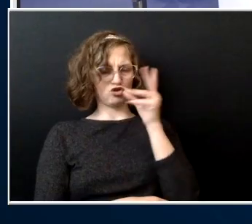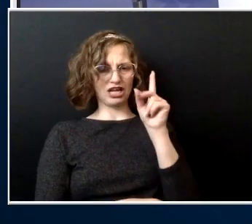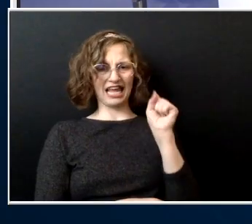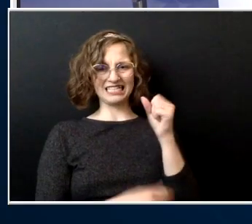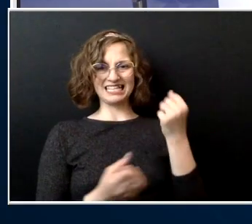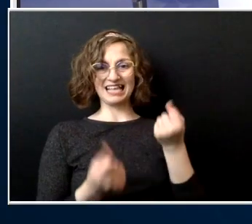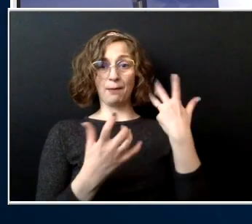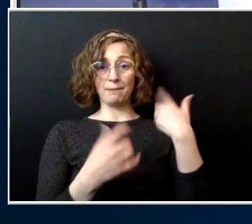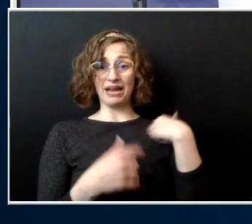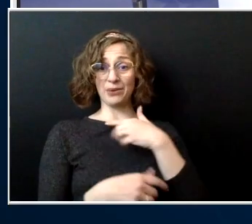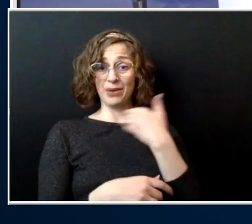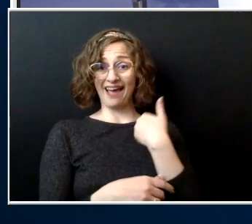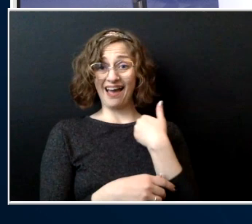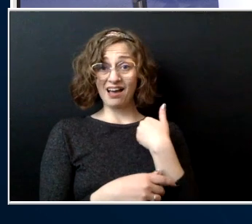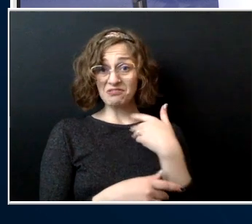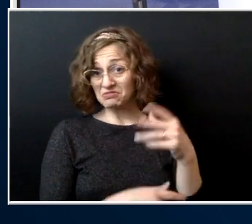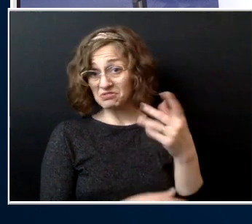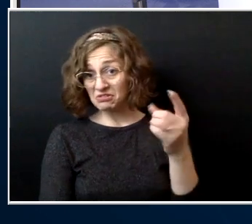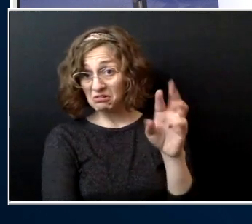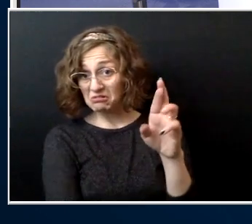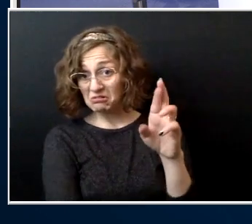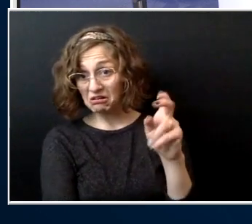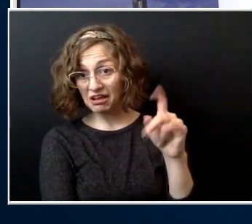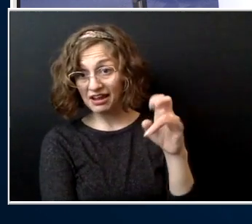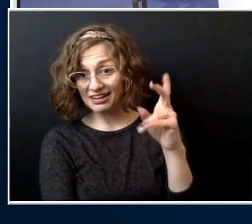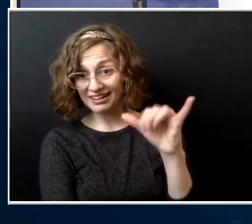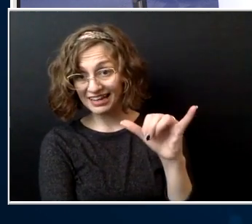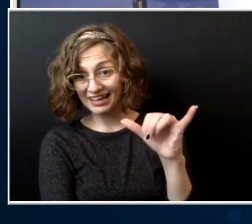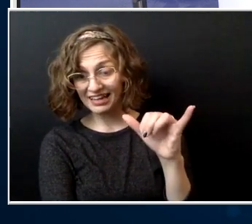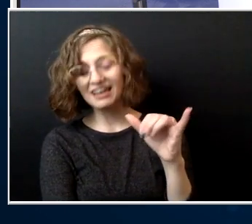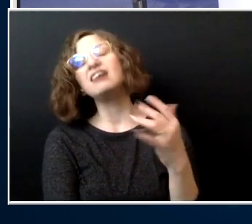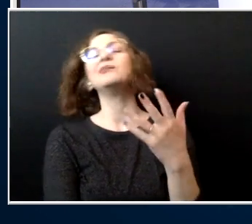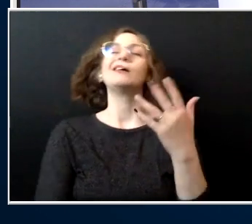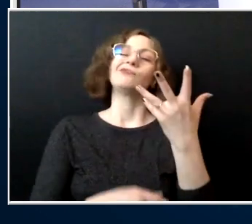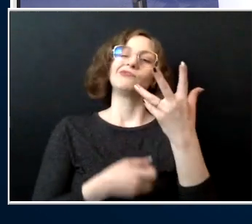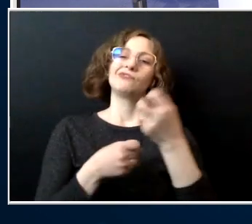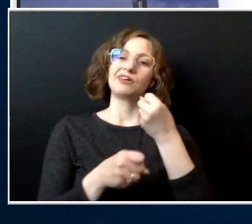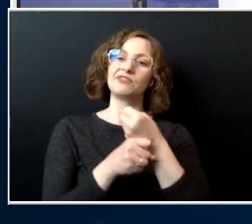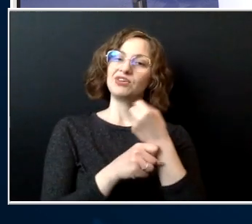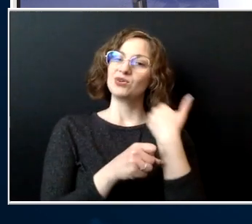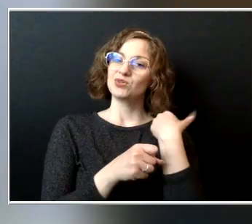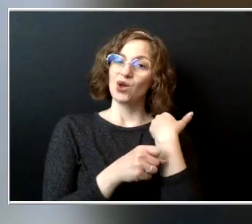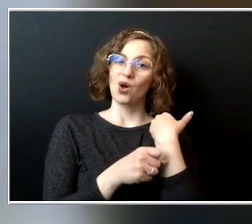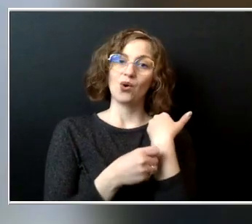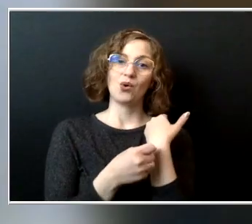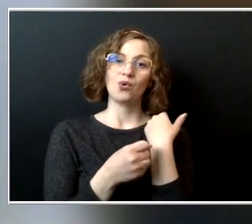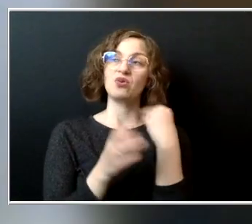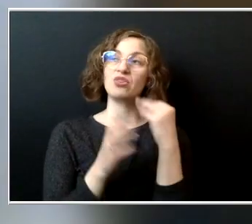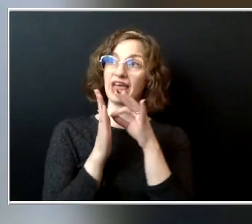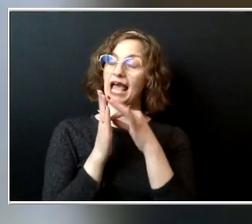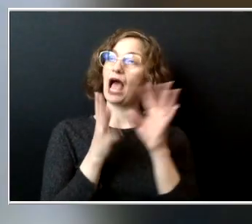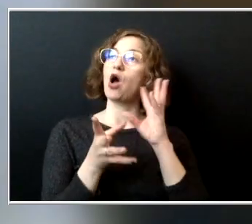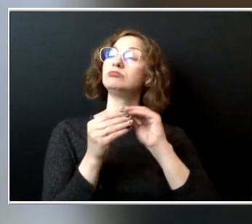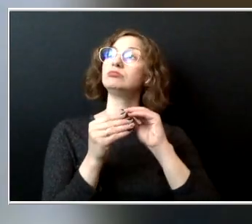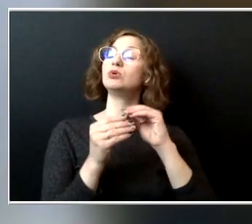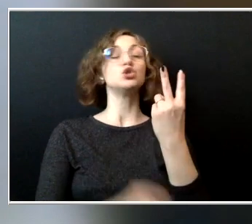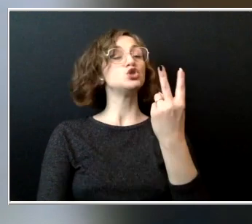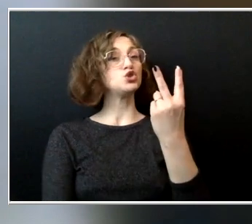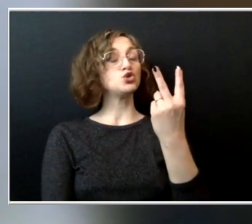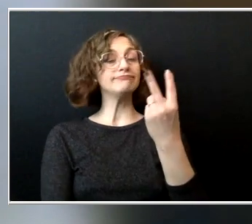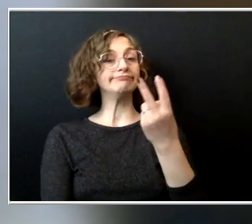I don't know. Not since about 5 years ago. The current count was there were 2 in rural counties,